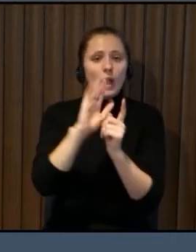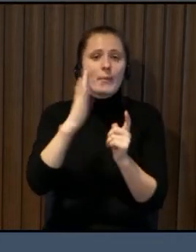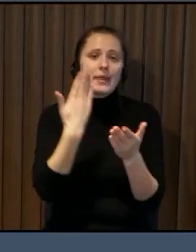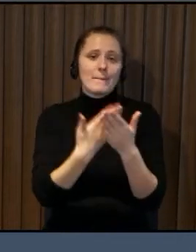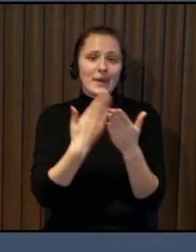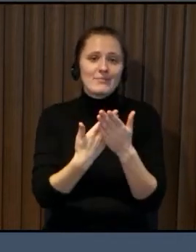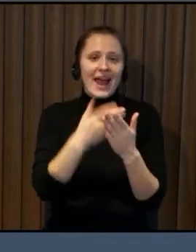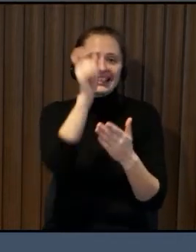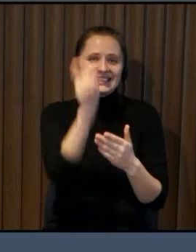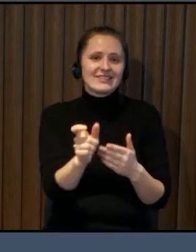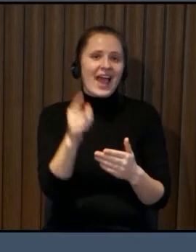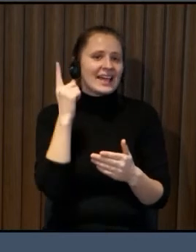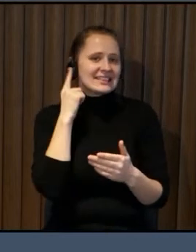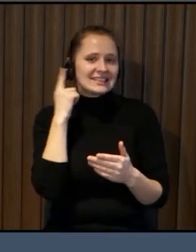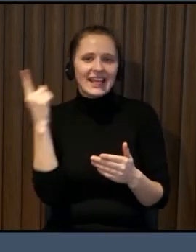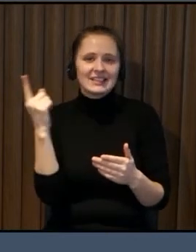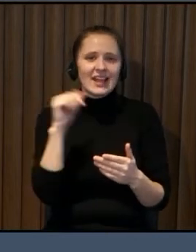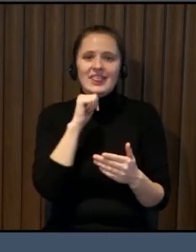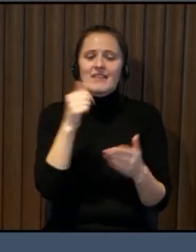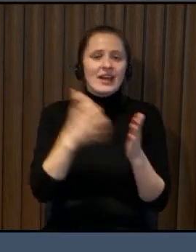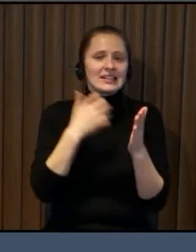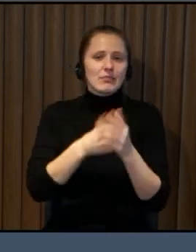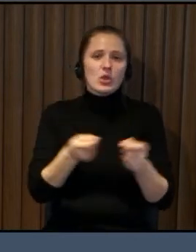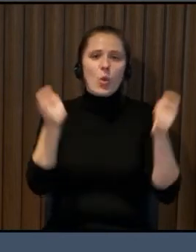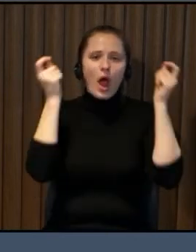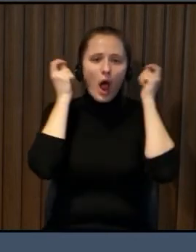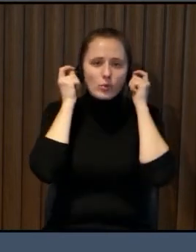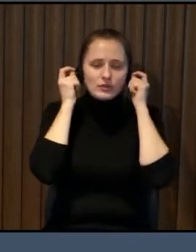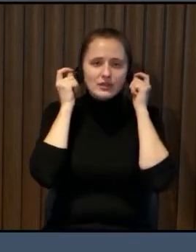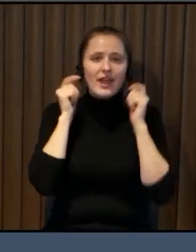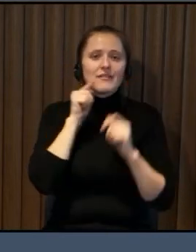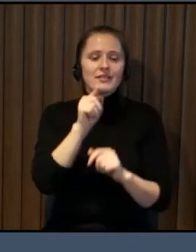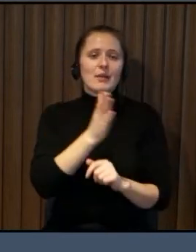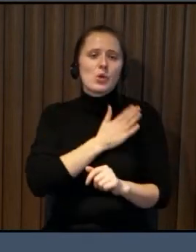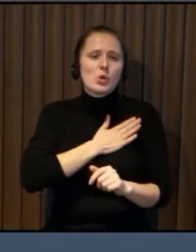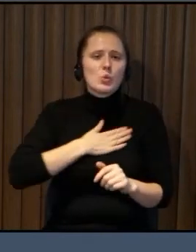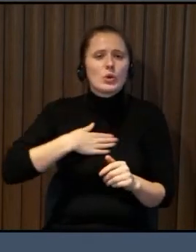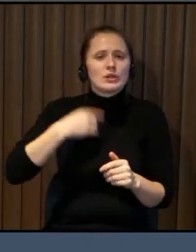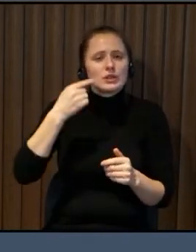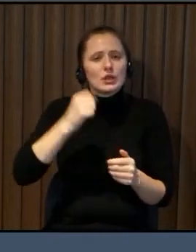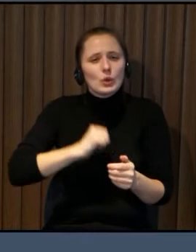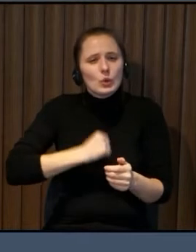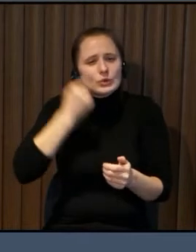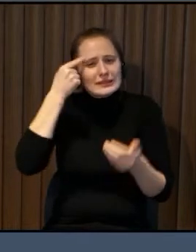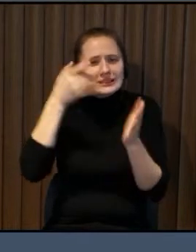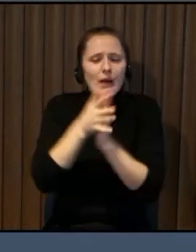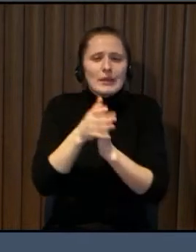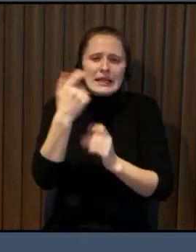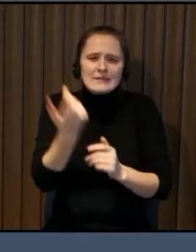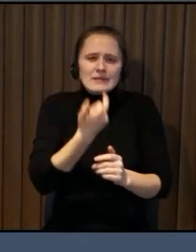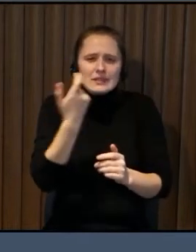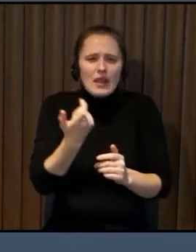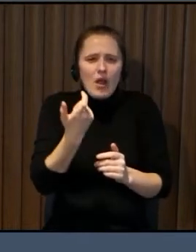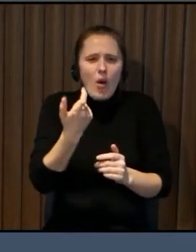a sign language translation, and if a person cannot hear and use headphones, it is very hard